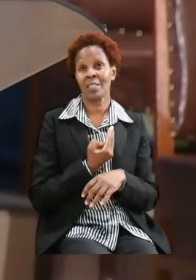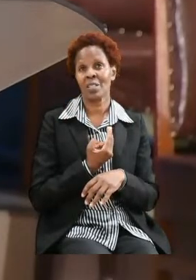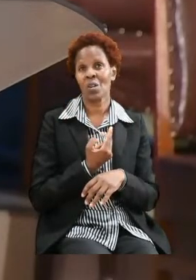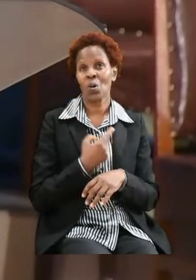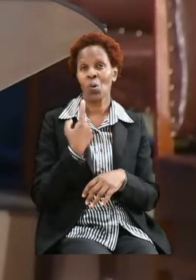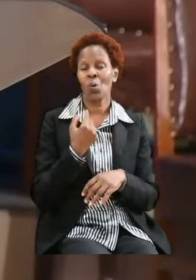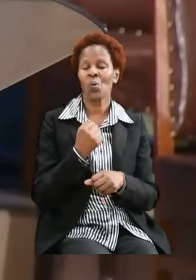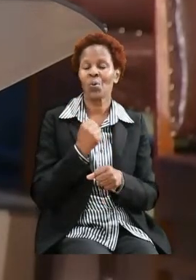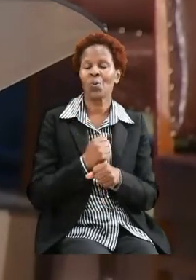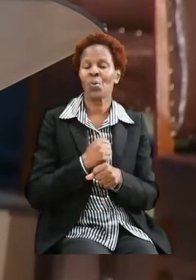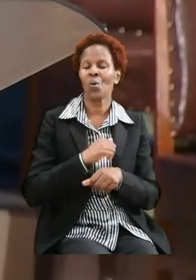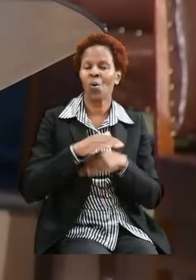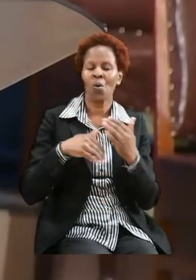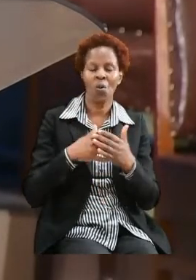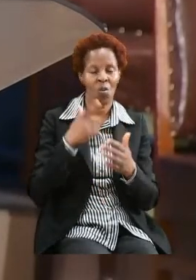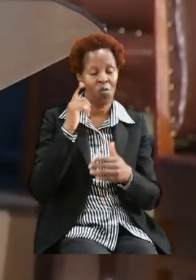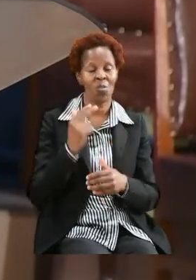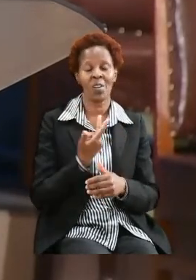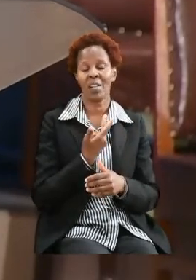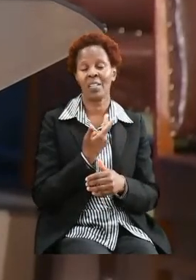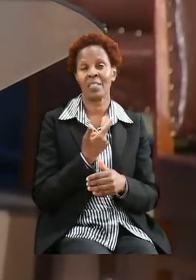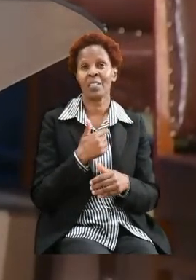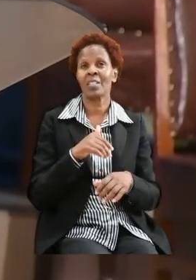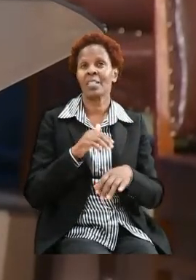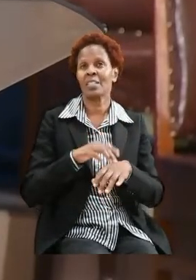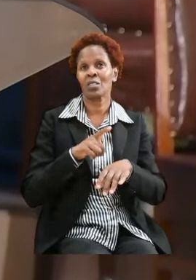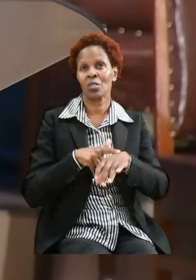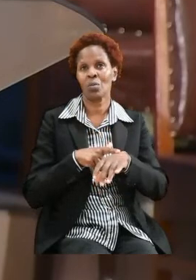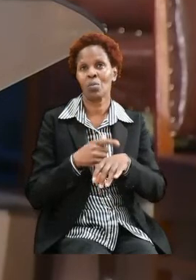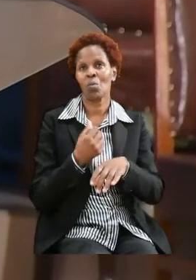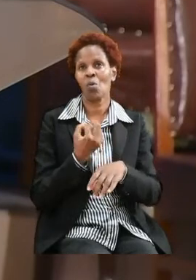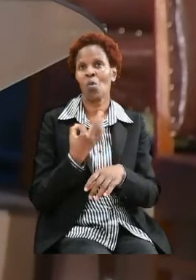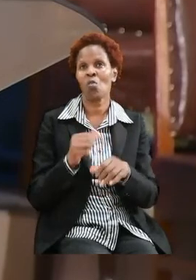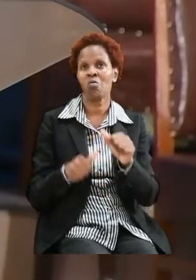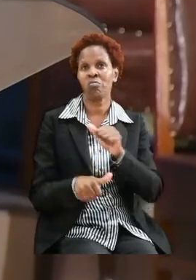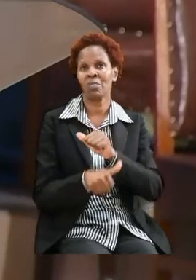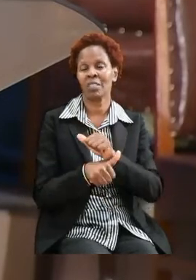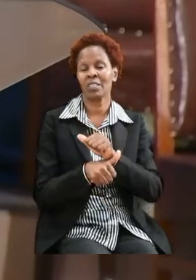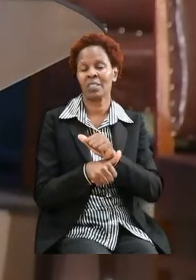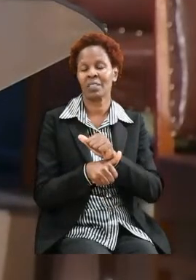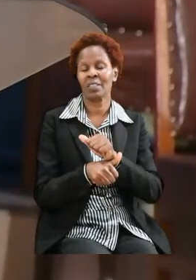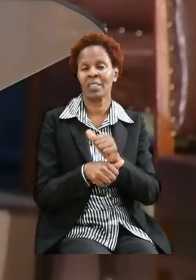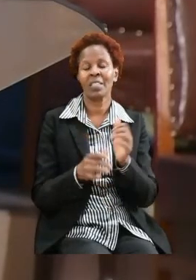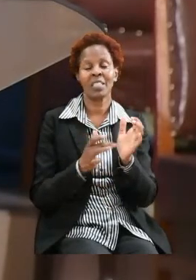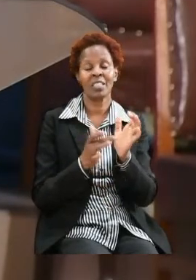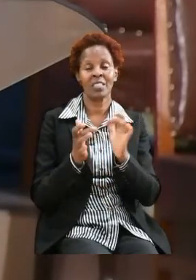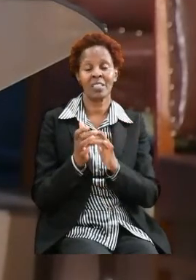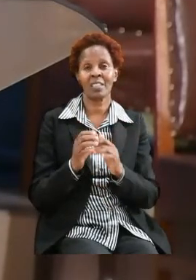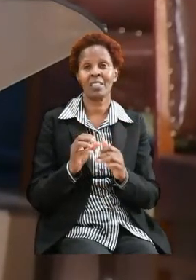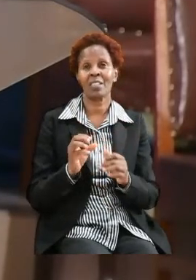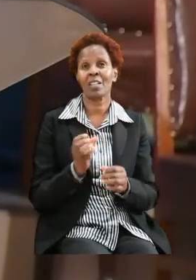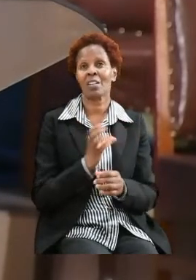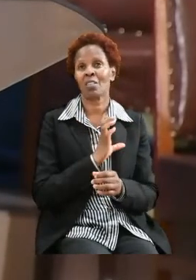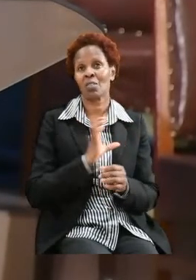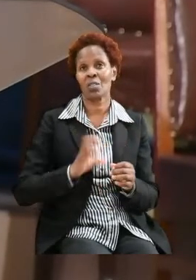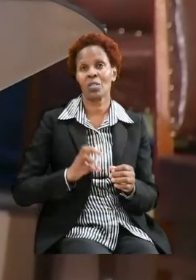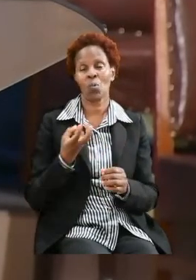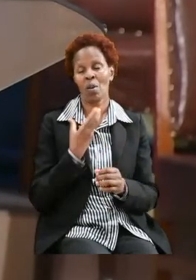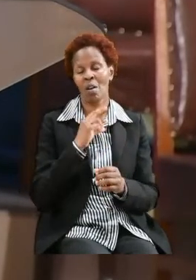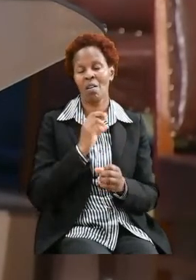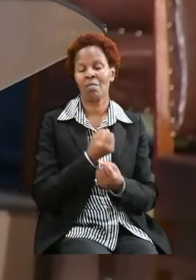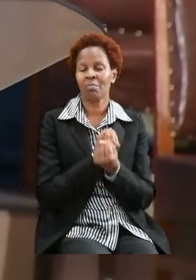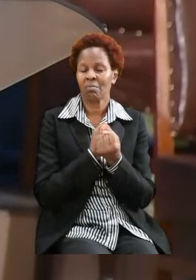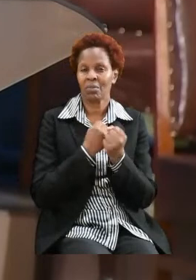do anything for his flock in times of danger. In Jesus Christ, we are safe, and like a